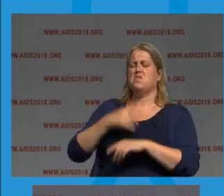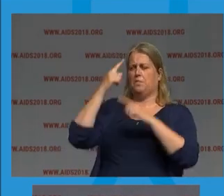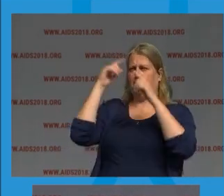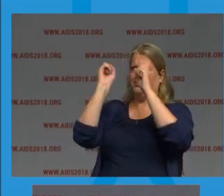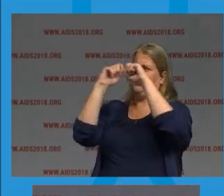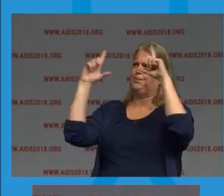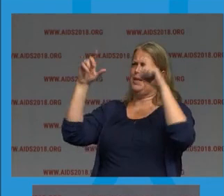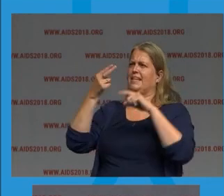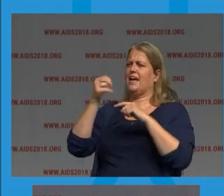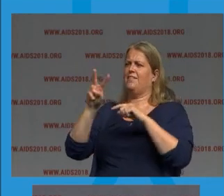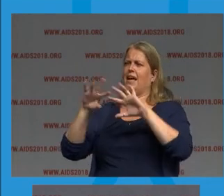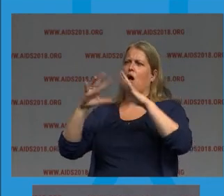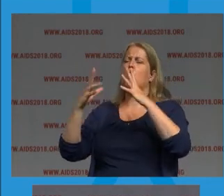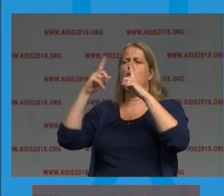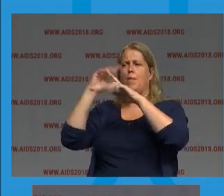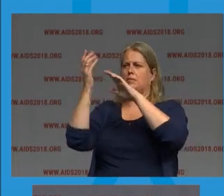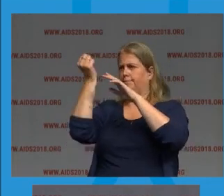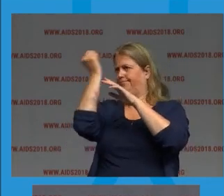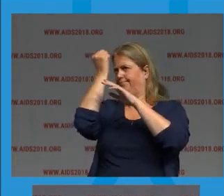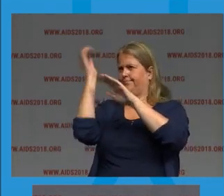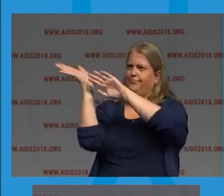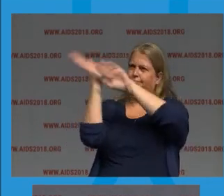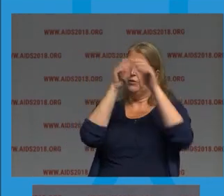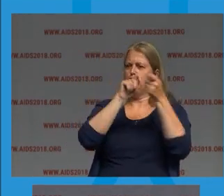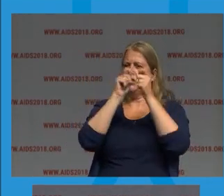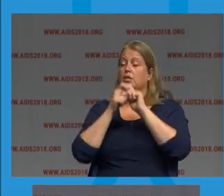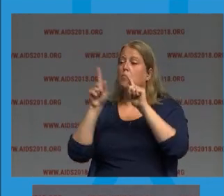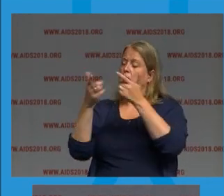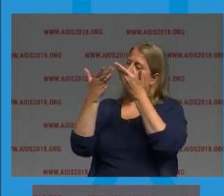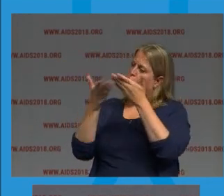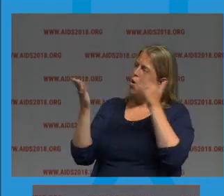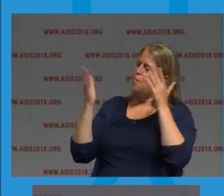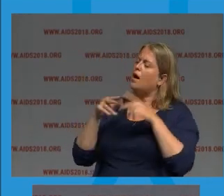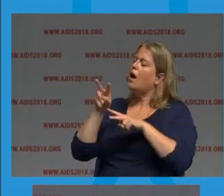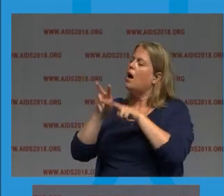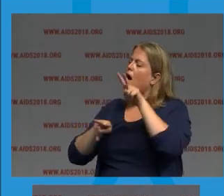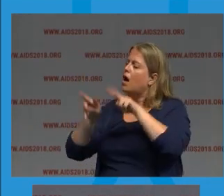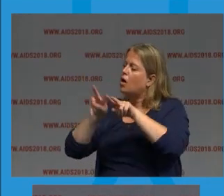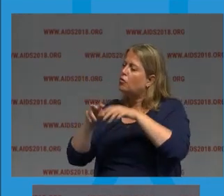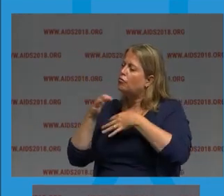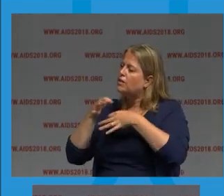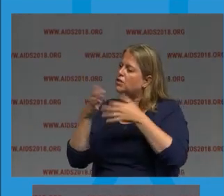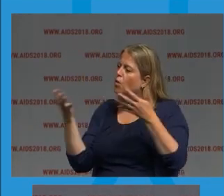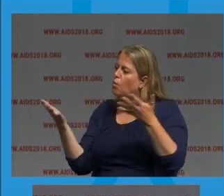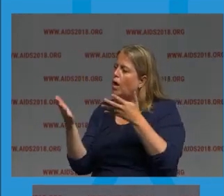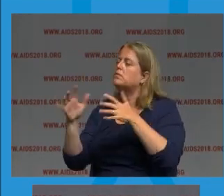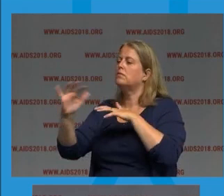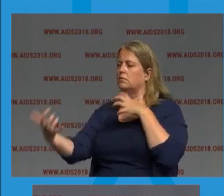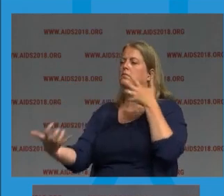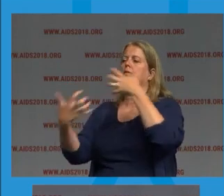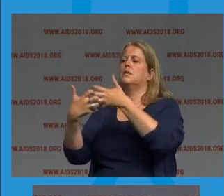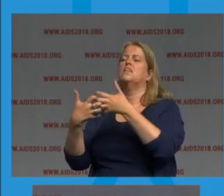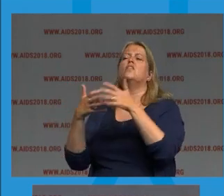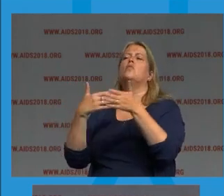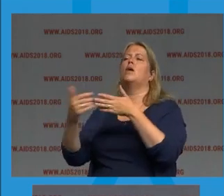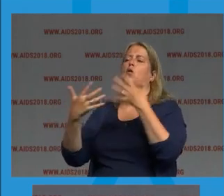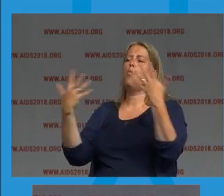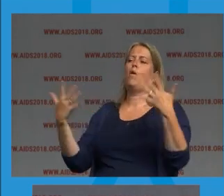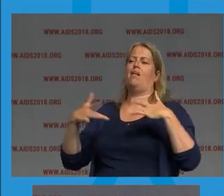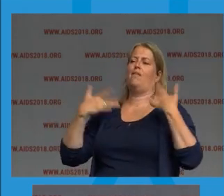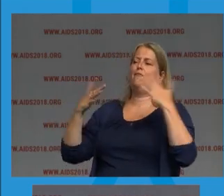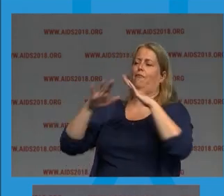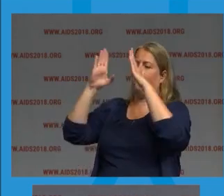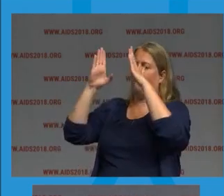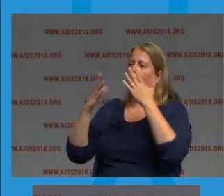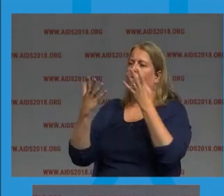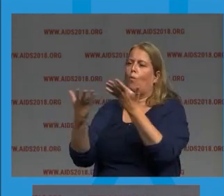need to, in an open and competent way, assess people's risks and then address them appropriately, no matter what the geography and no matter what the